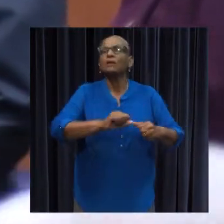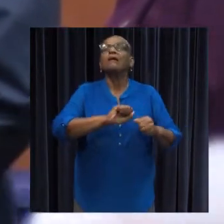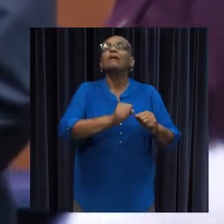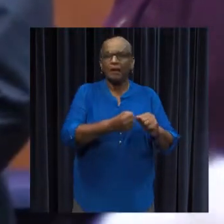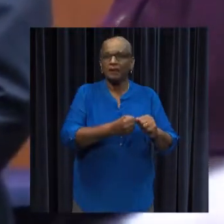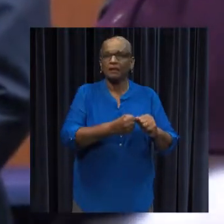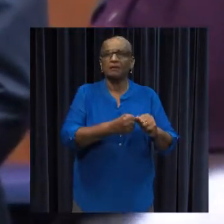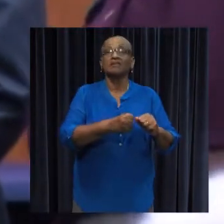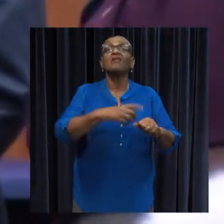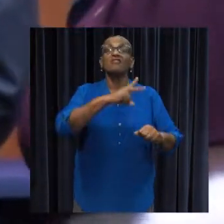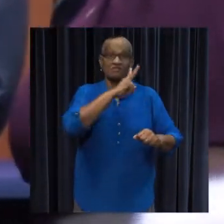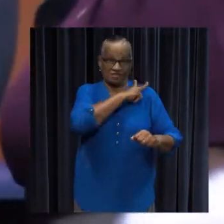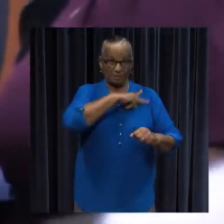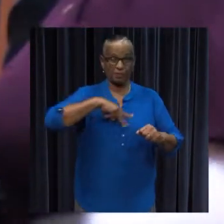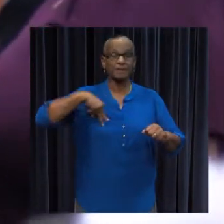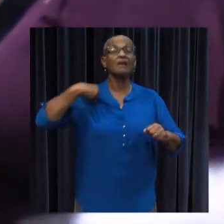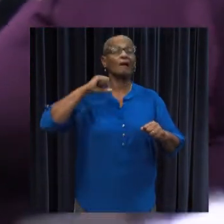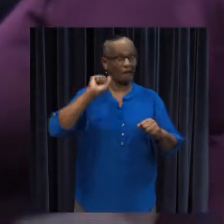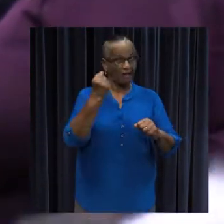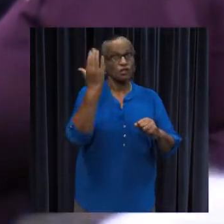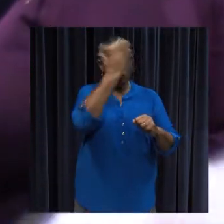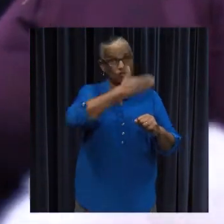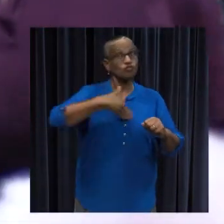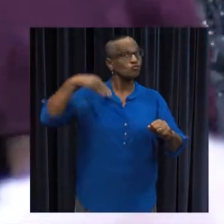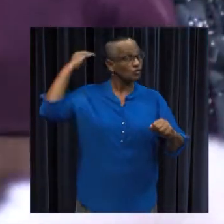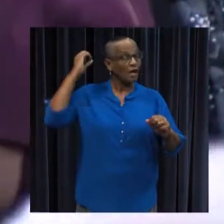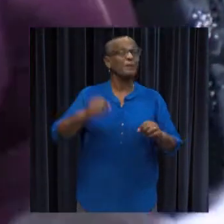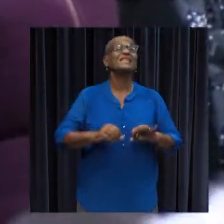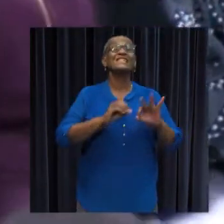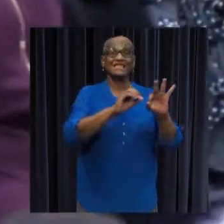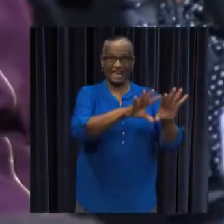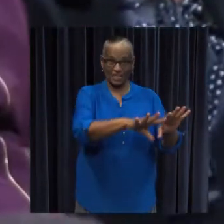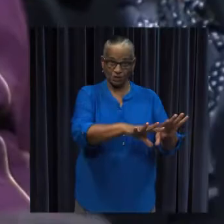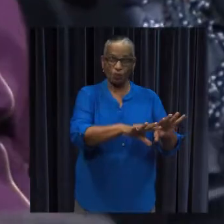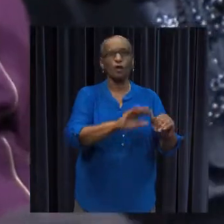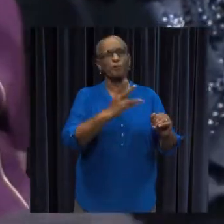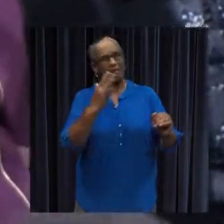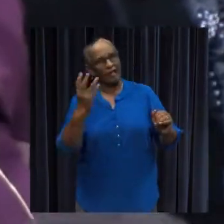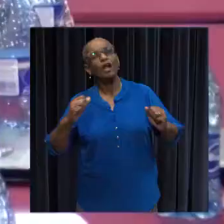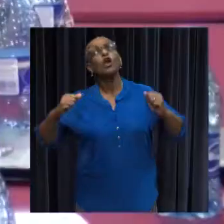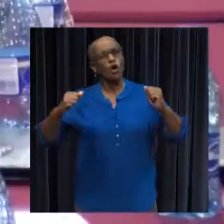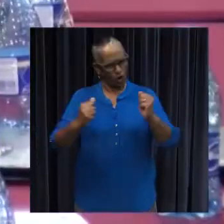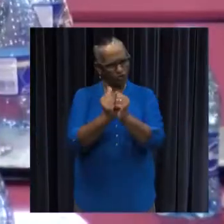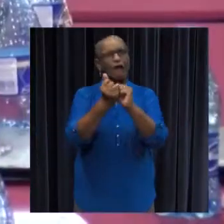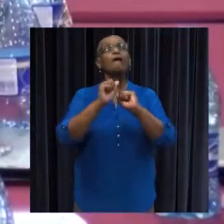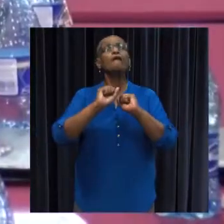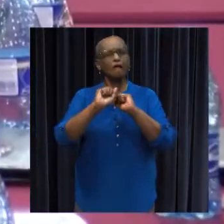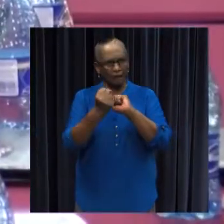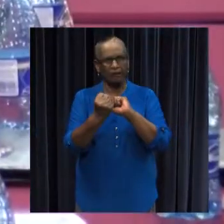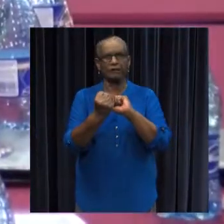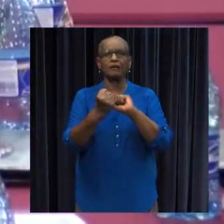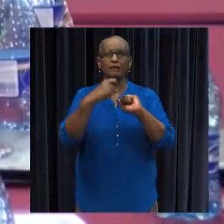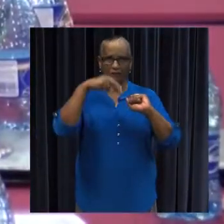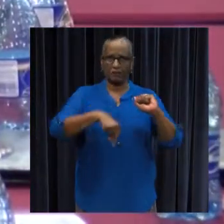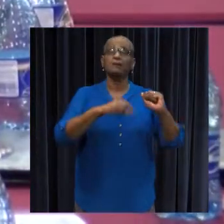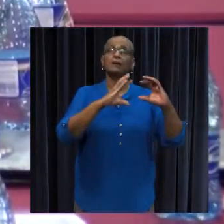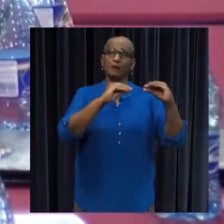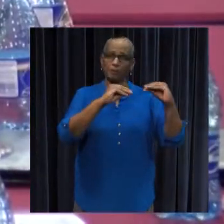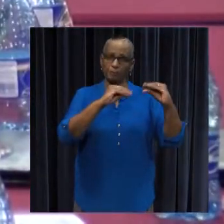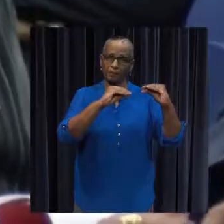entrepreneurial. According to the Vice President, Suriname is confronted with some challenges in the field of